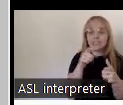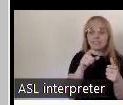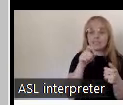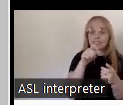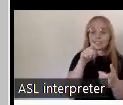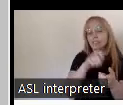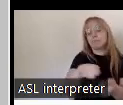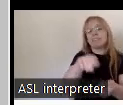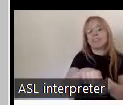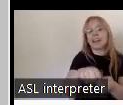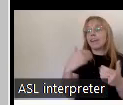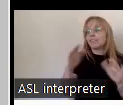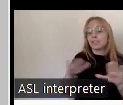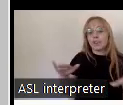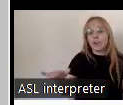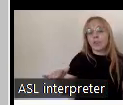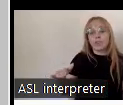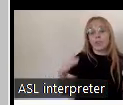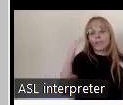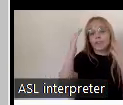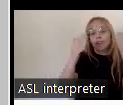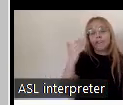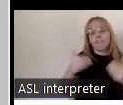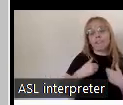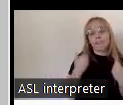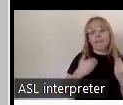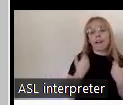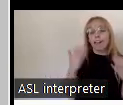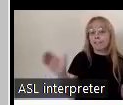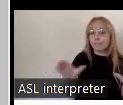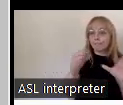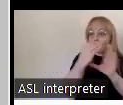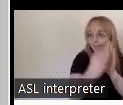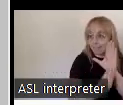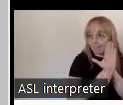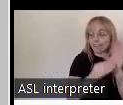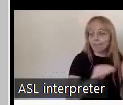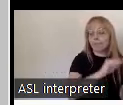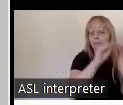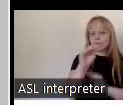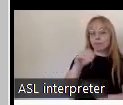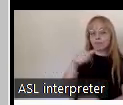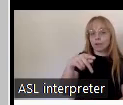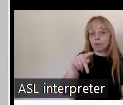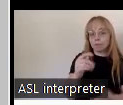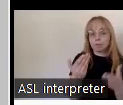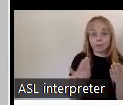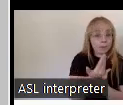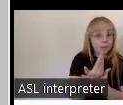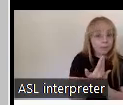young adults, and I've encouraged them to explore this as they've moved into their own apartment. I am going to show